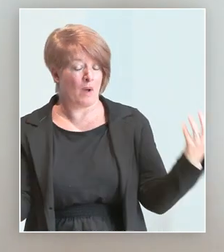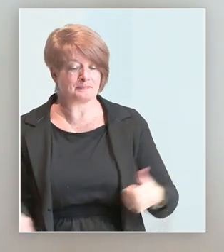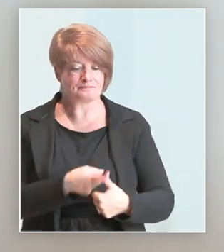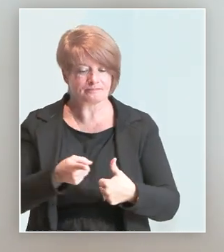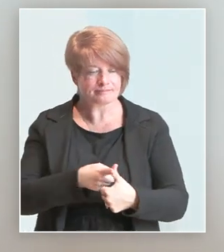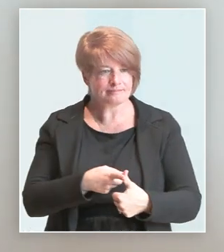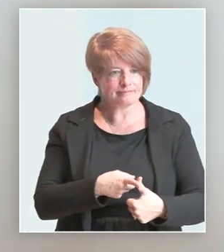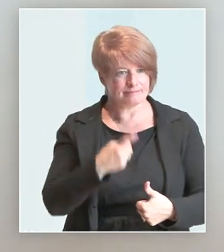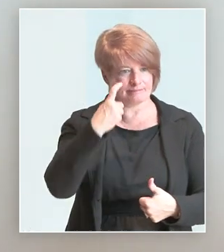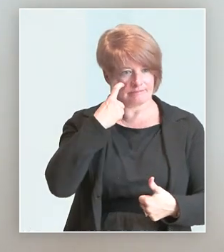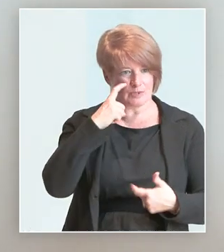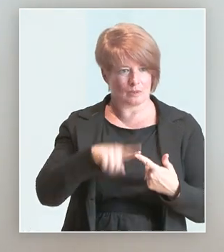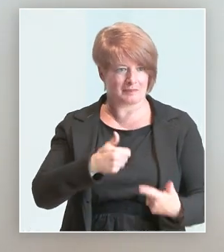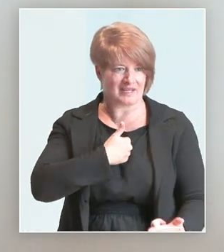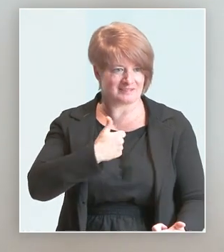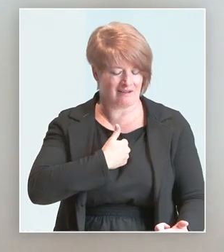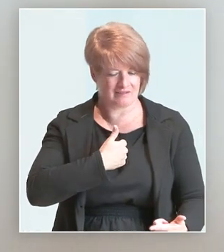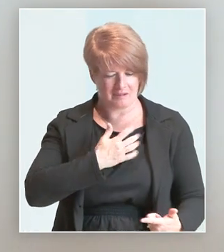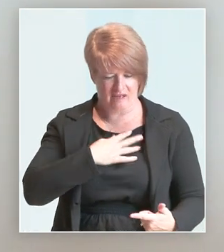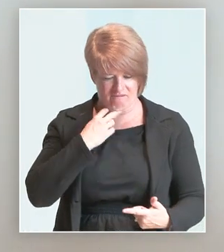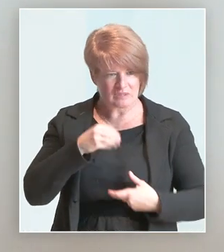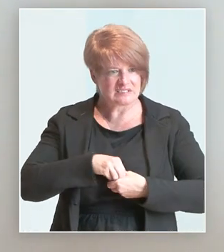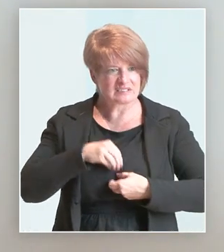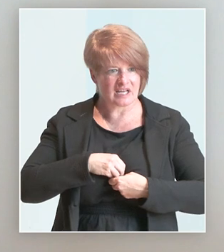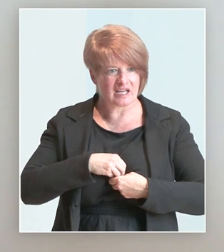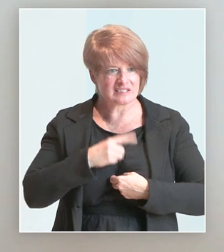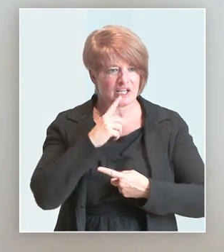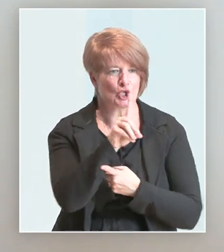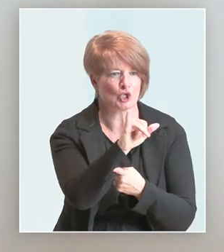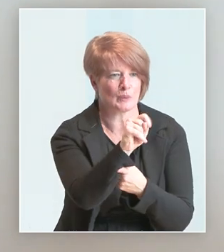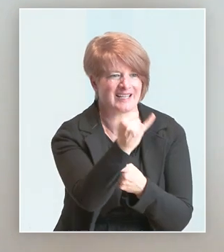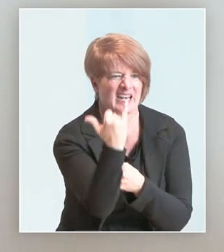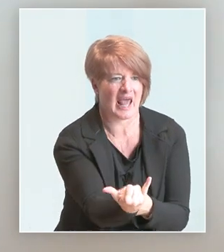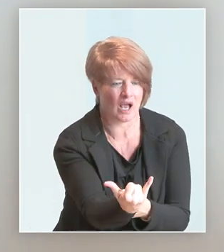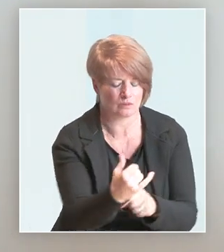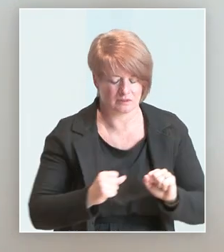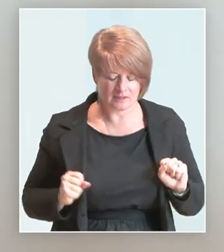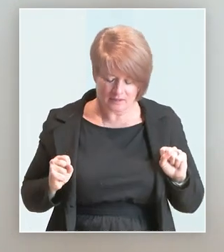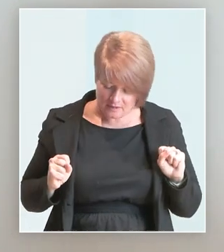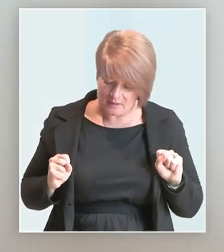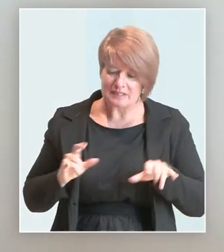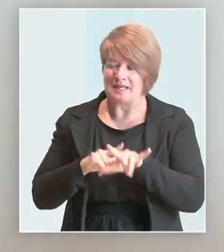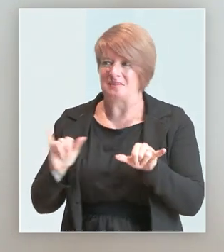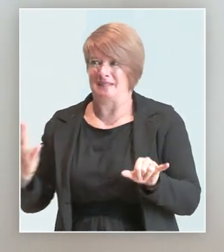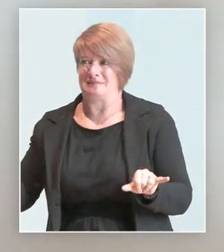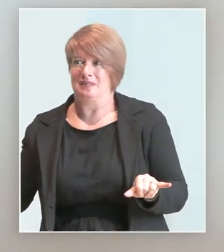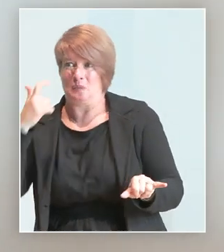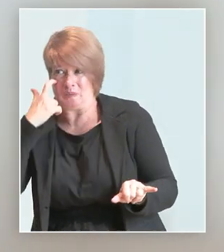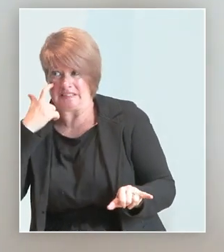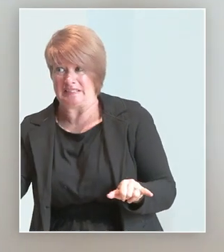the witness to oneself, to the voice inside that says, do this now, while gathering other